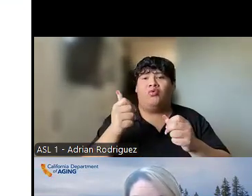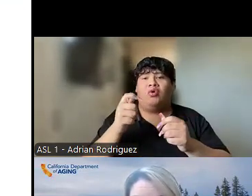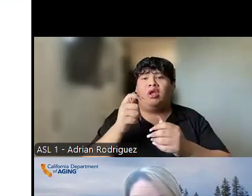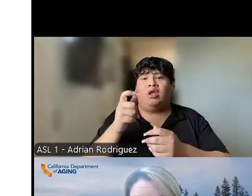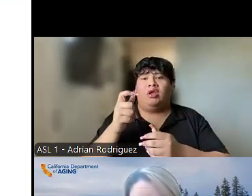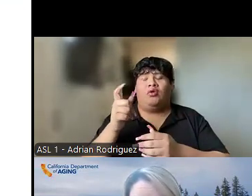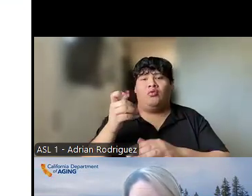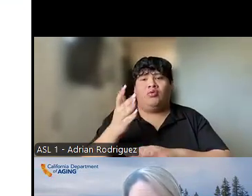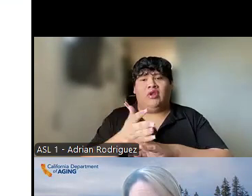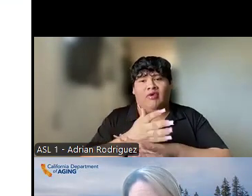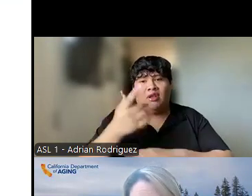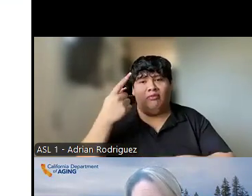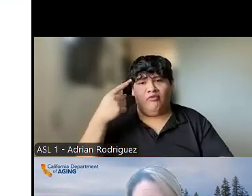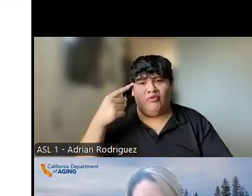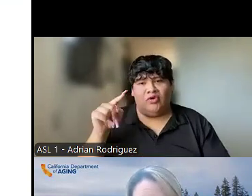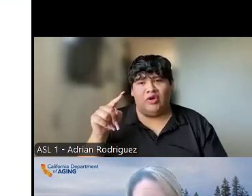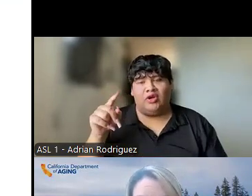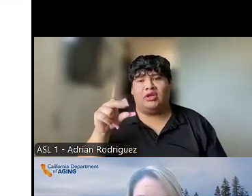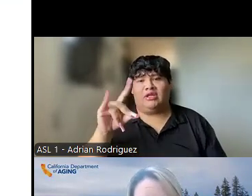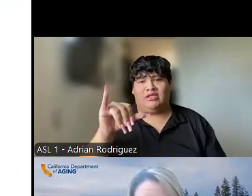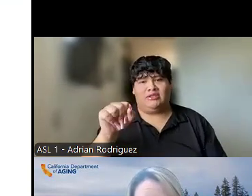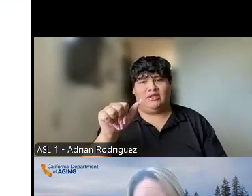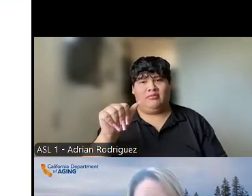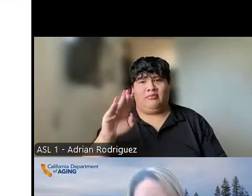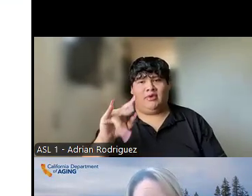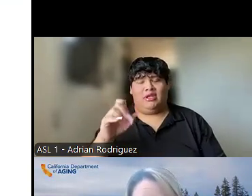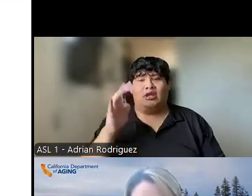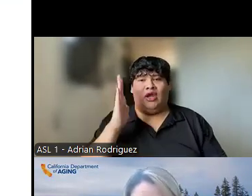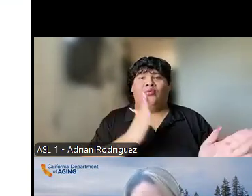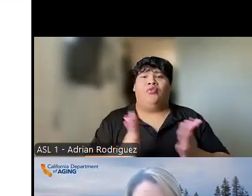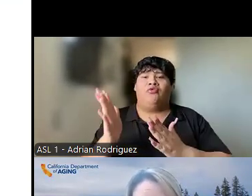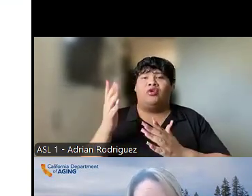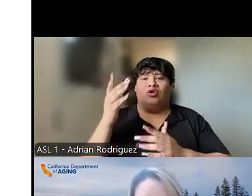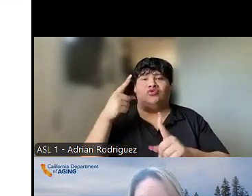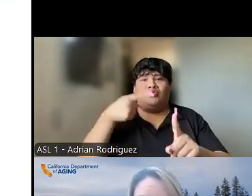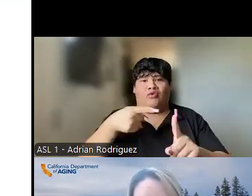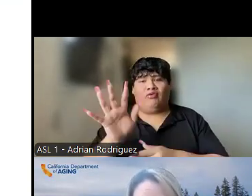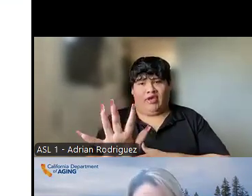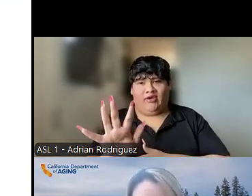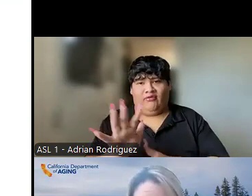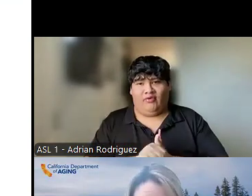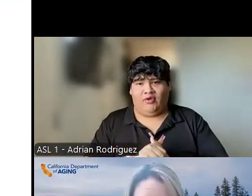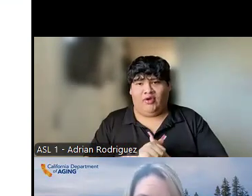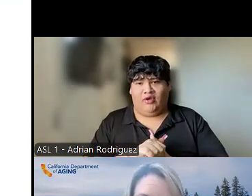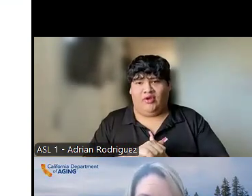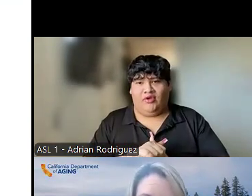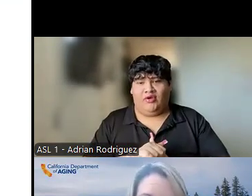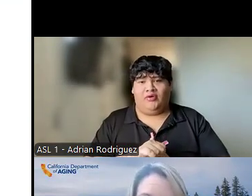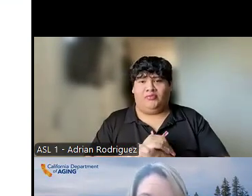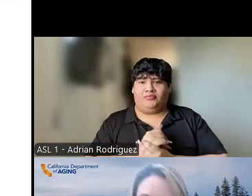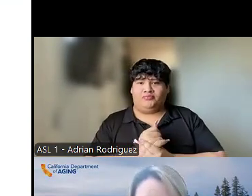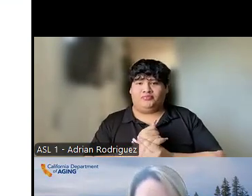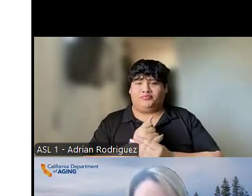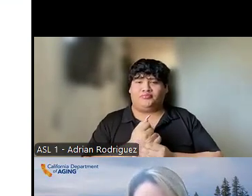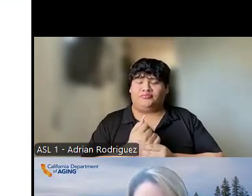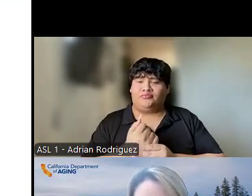and developmental disabilities. And now moving to Goal 5, affording aging. As